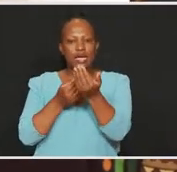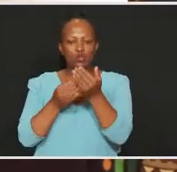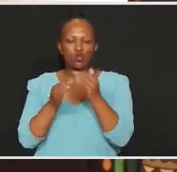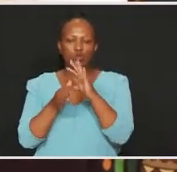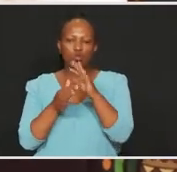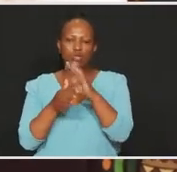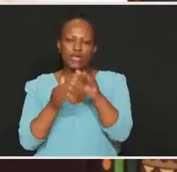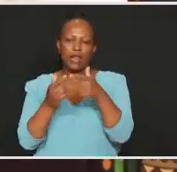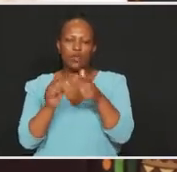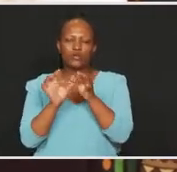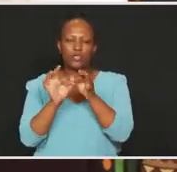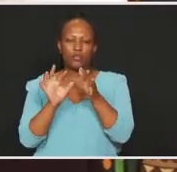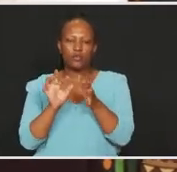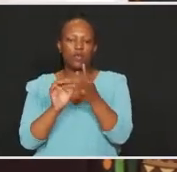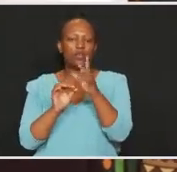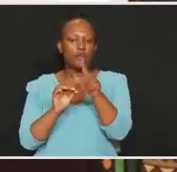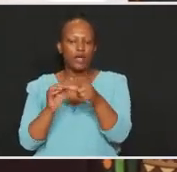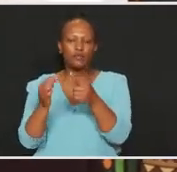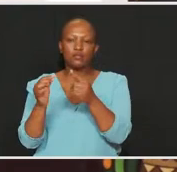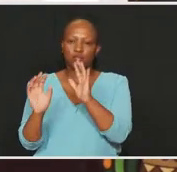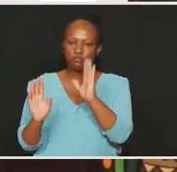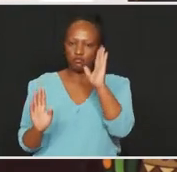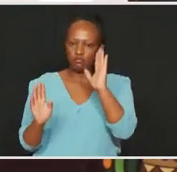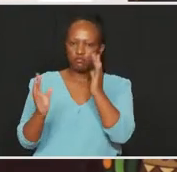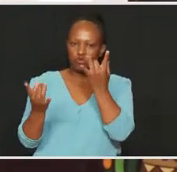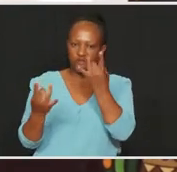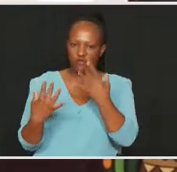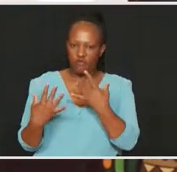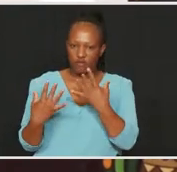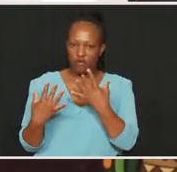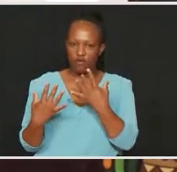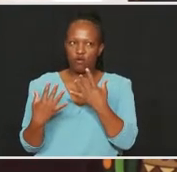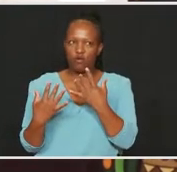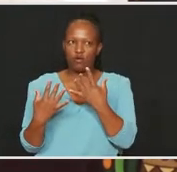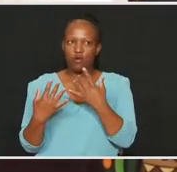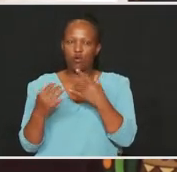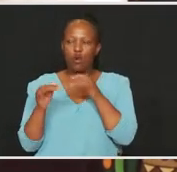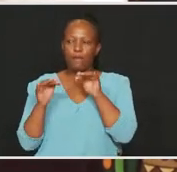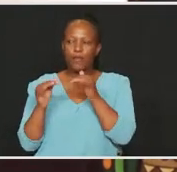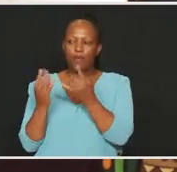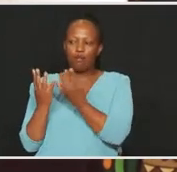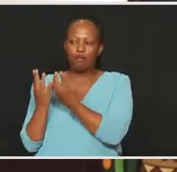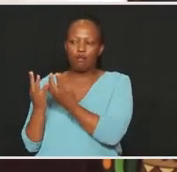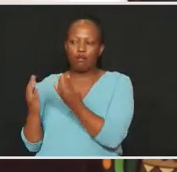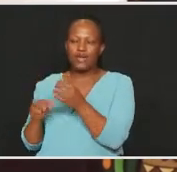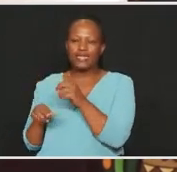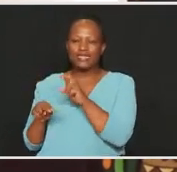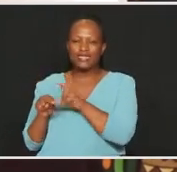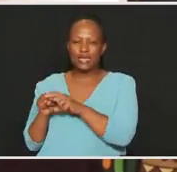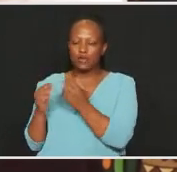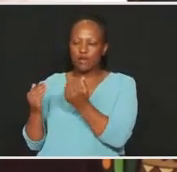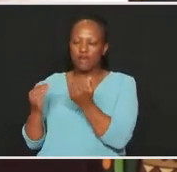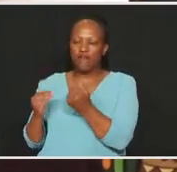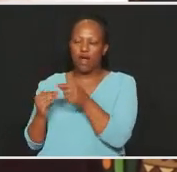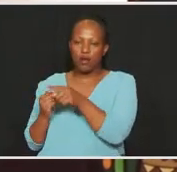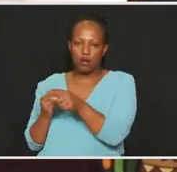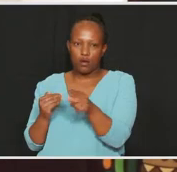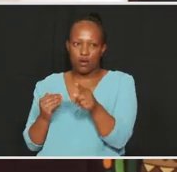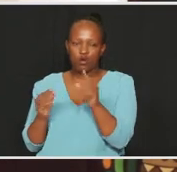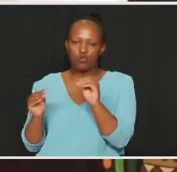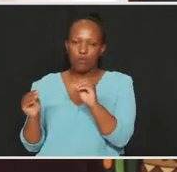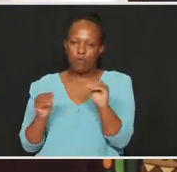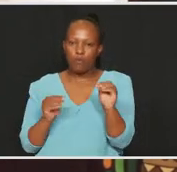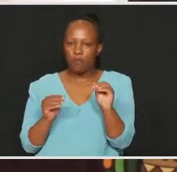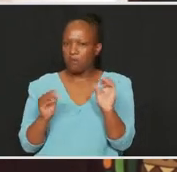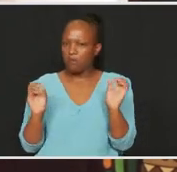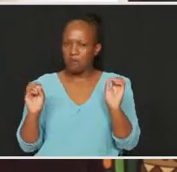they must indicate so that we can ask those gentlemen seated in the front row to to move no